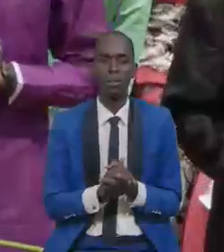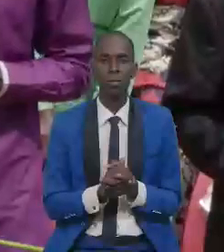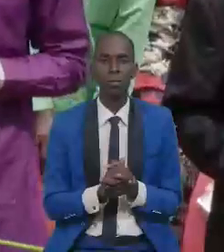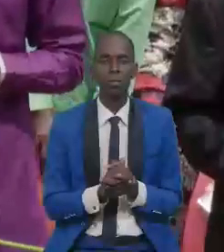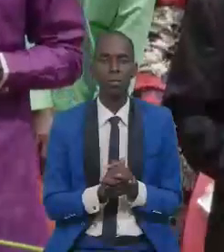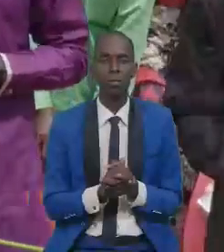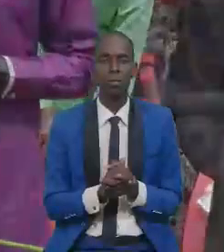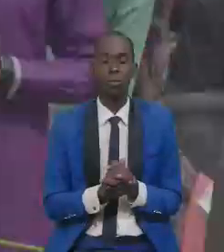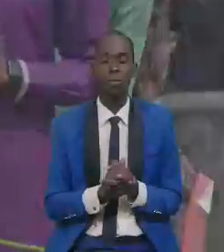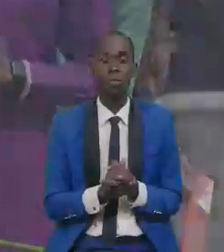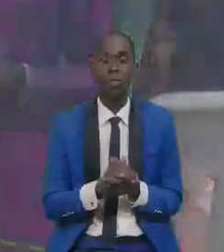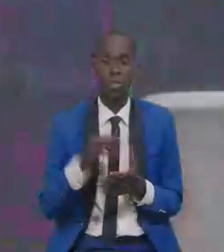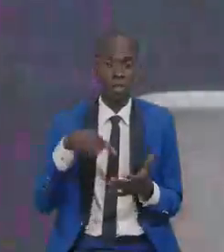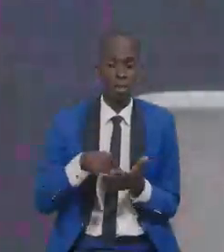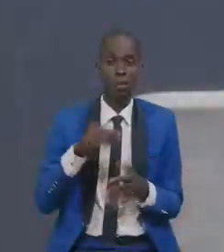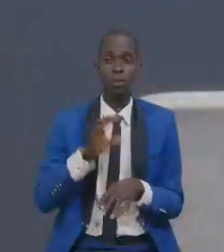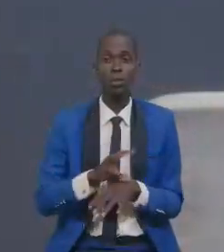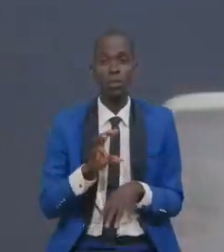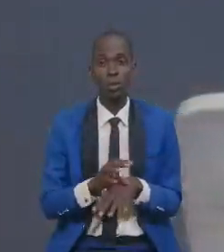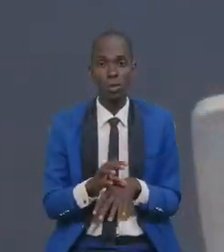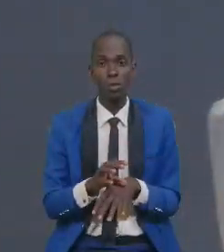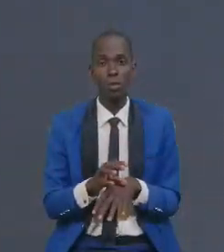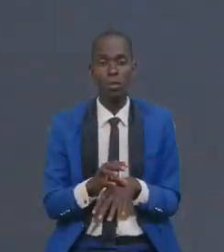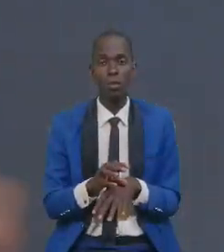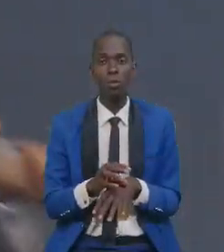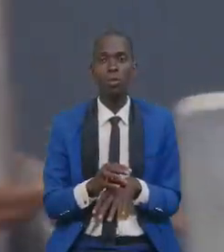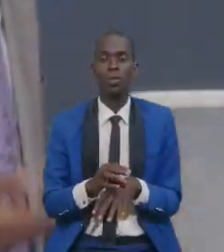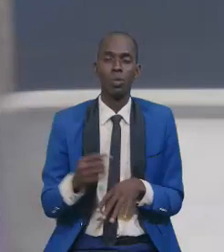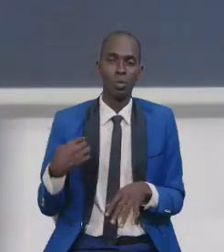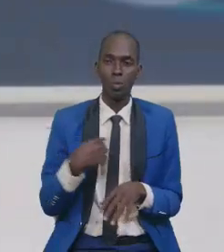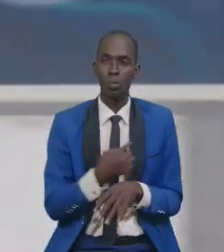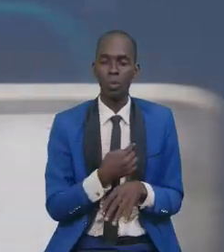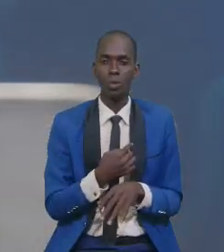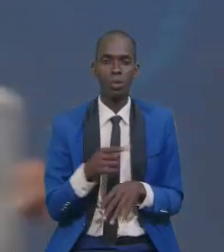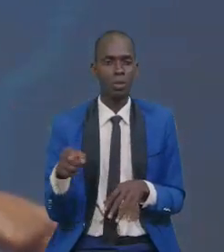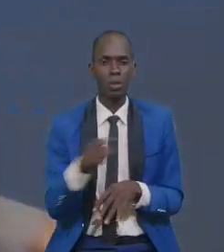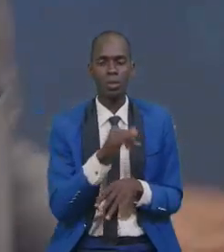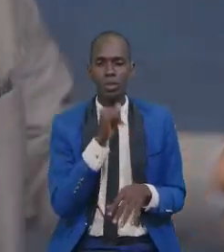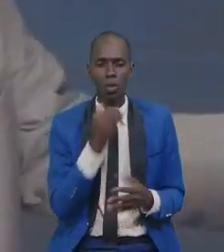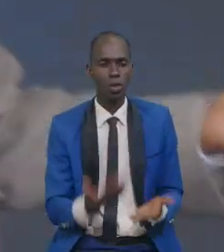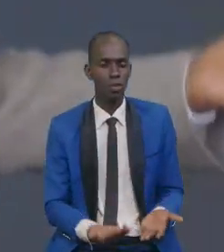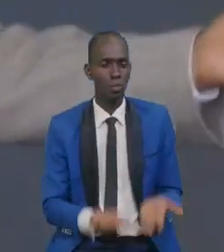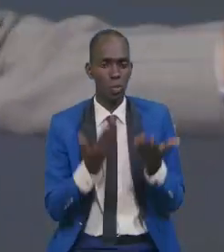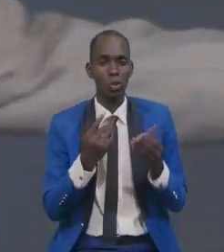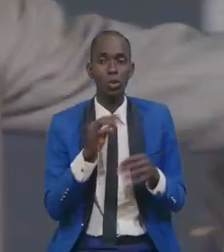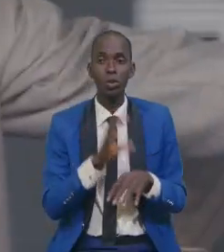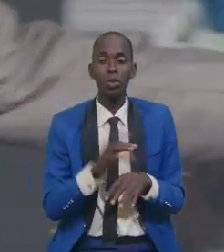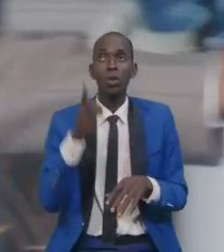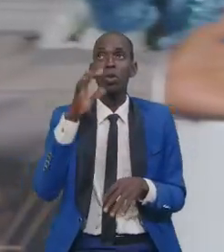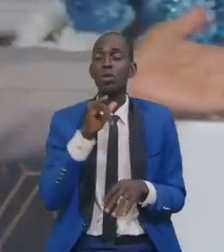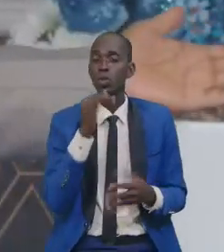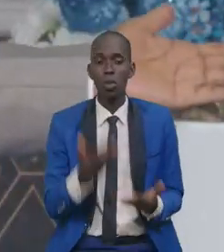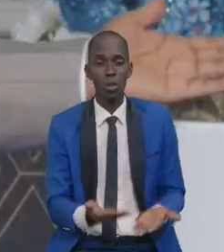Deeper life, we didn't raise up the church. God didn't raise up the church for a stranger